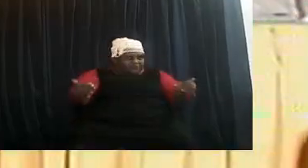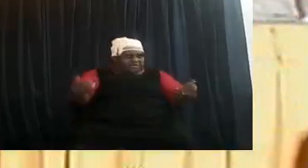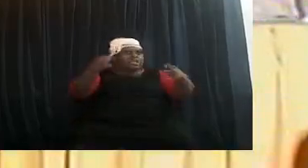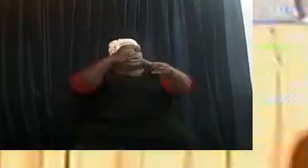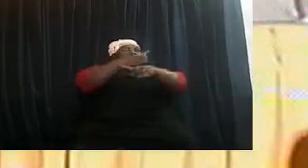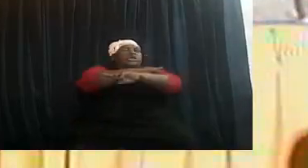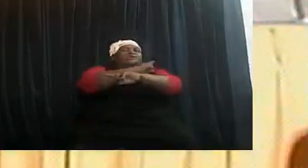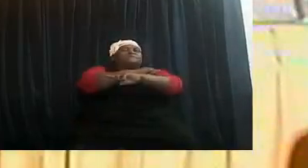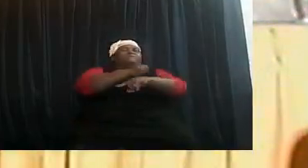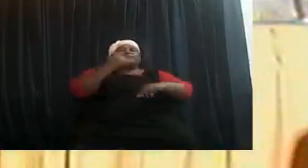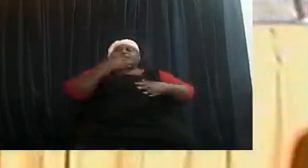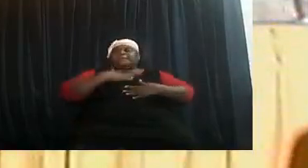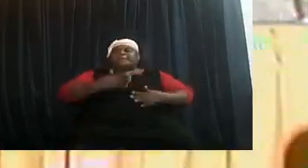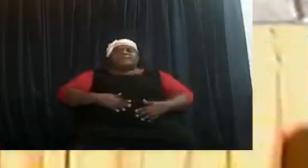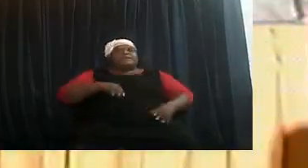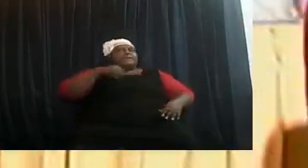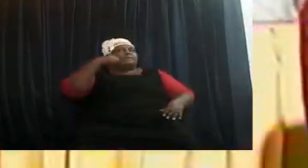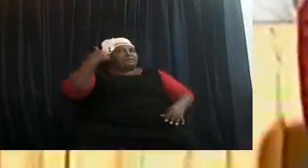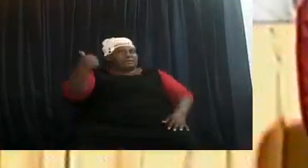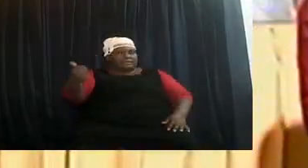Is there anybody